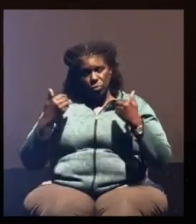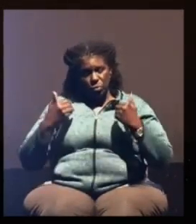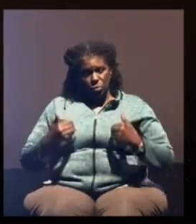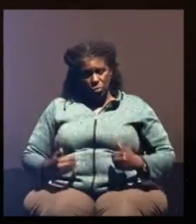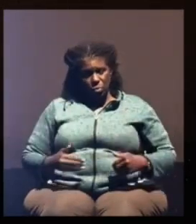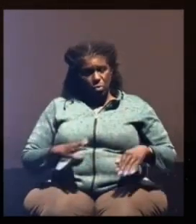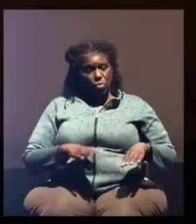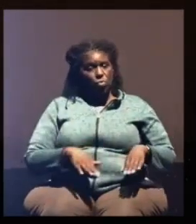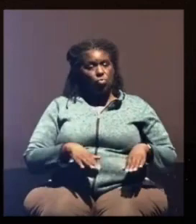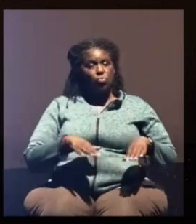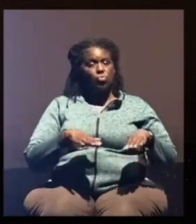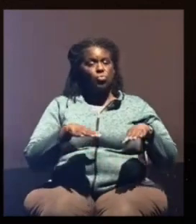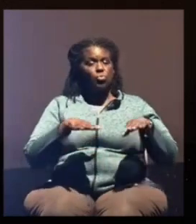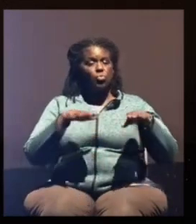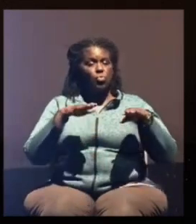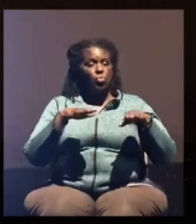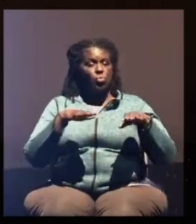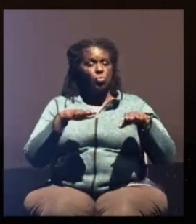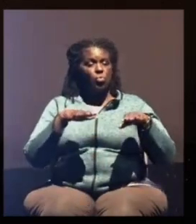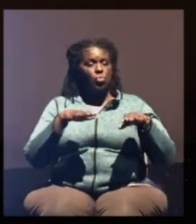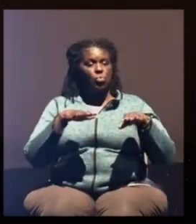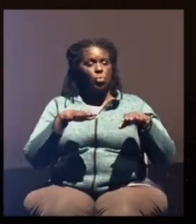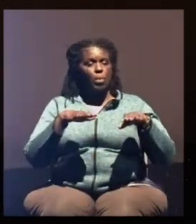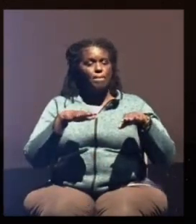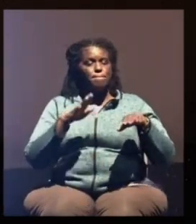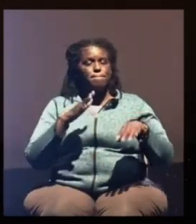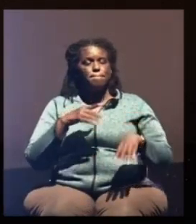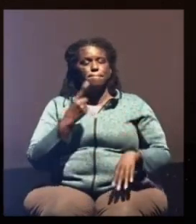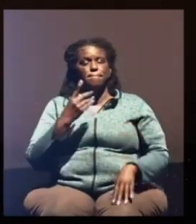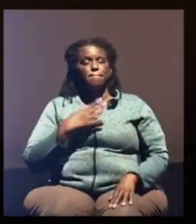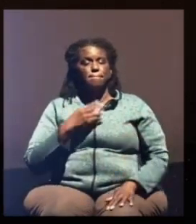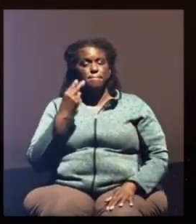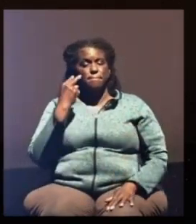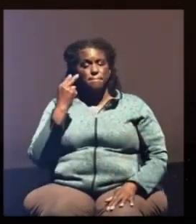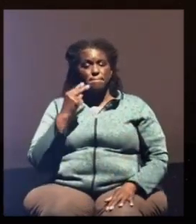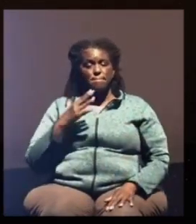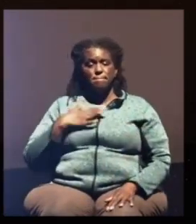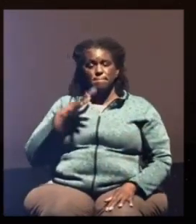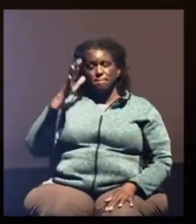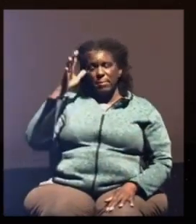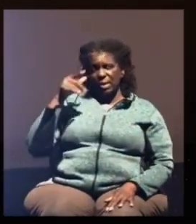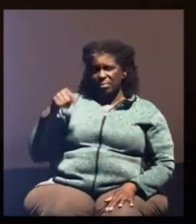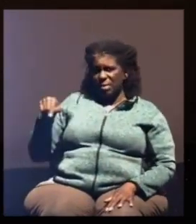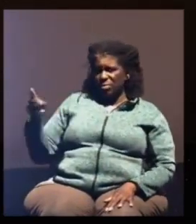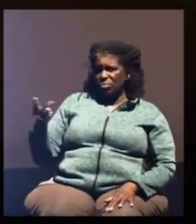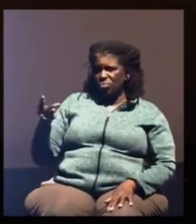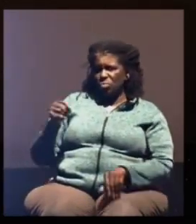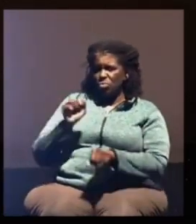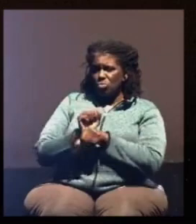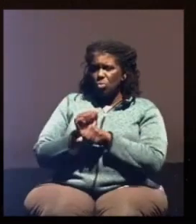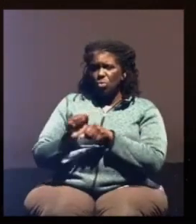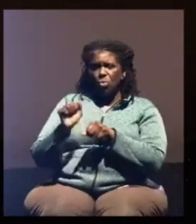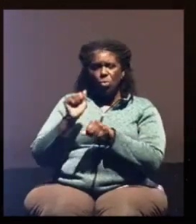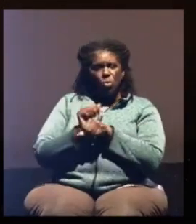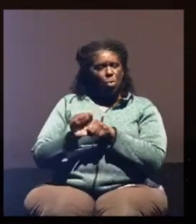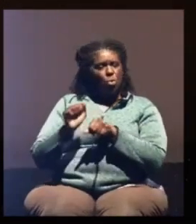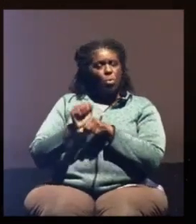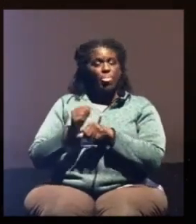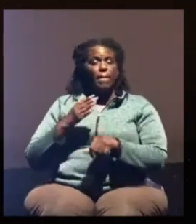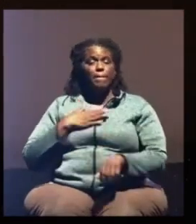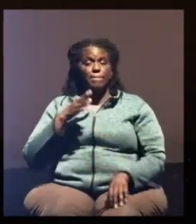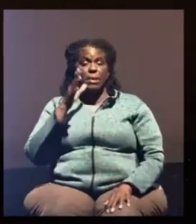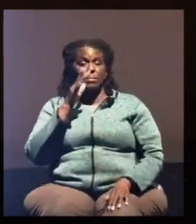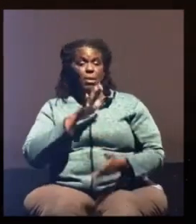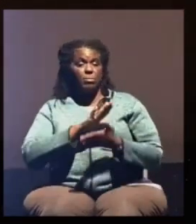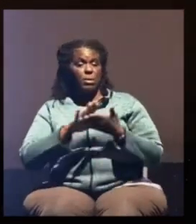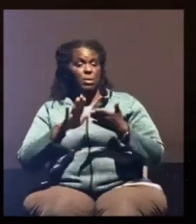in one of the most distinct memories that I have was the work ethic my parents demonstrated. My mom cleaned houses, and